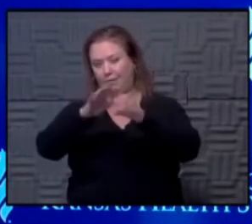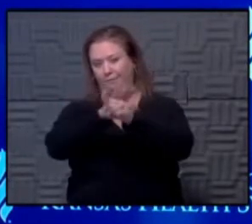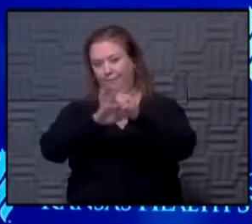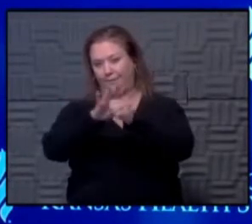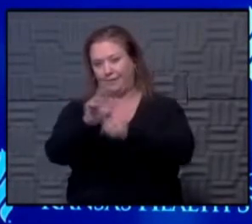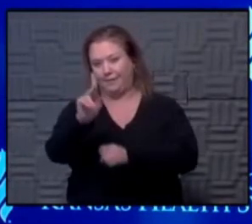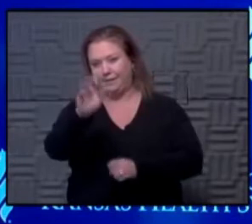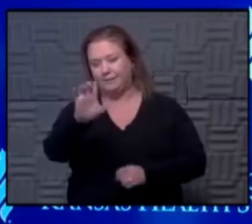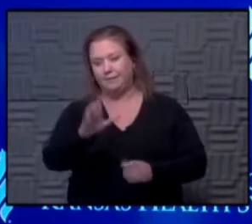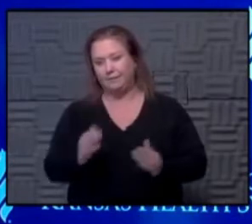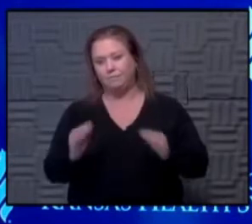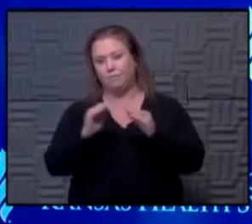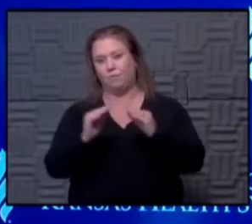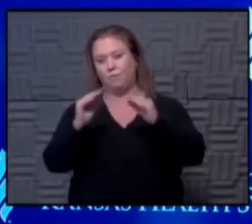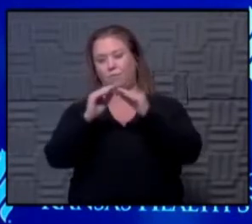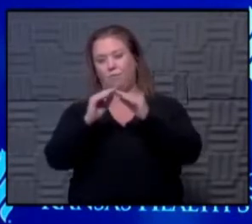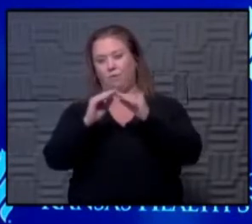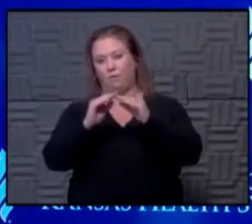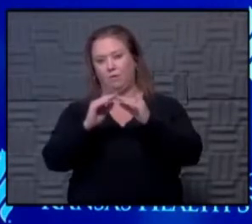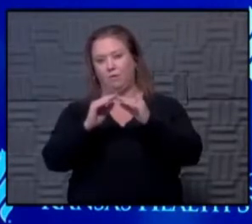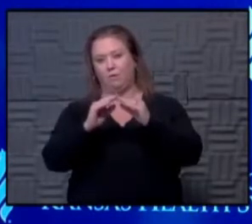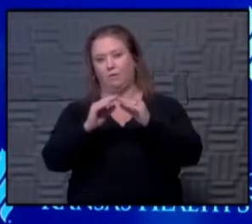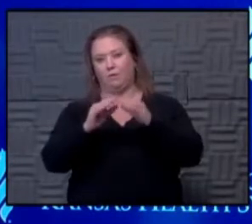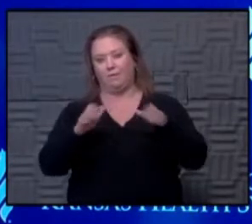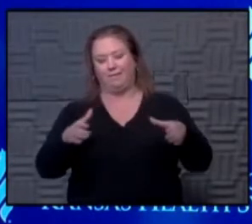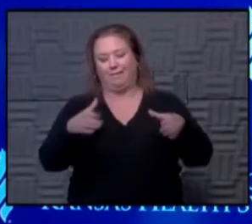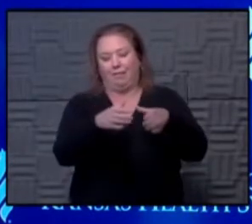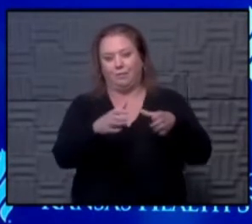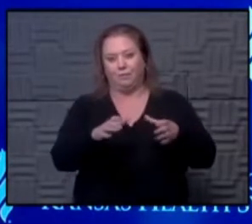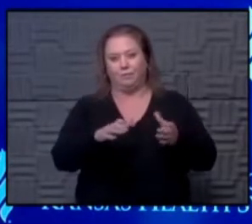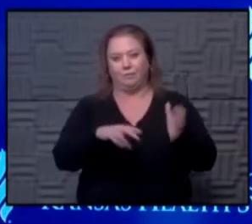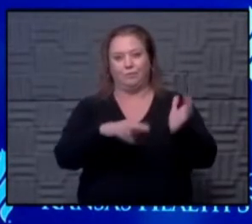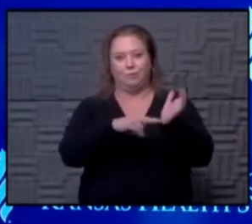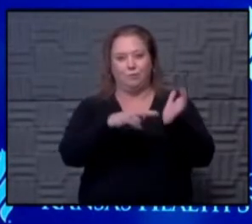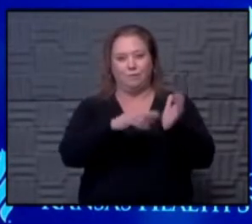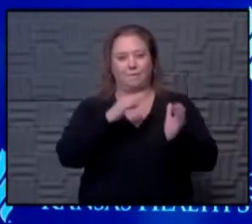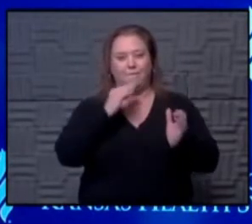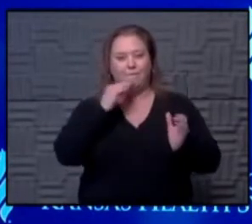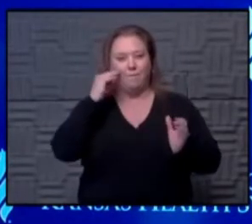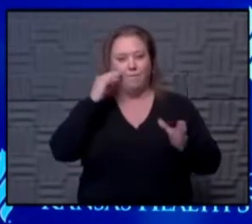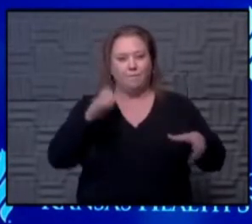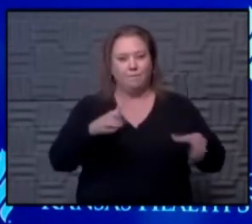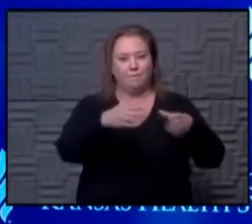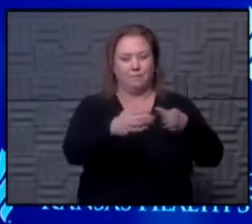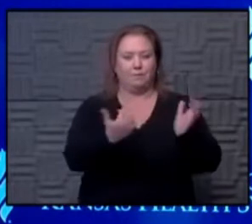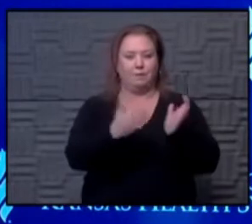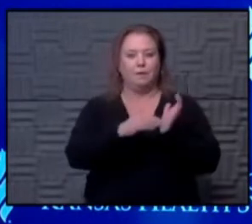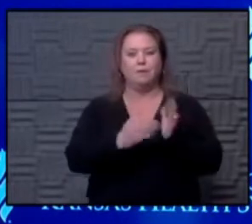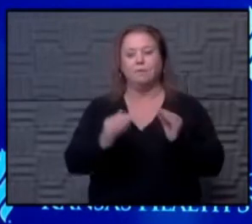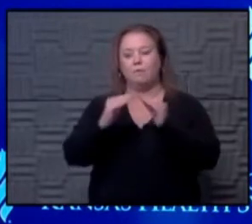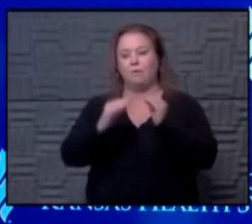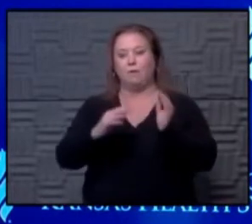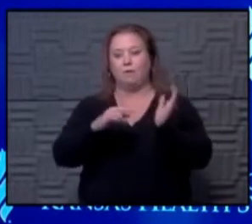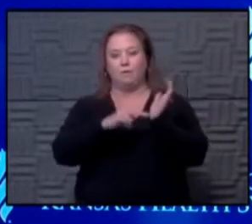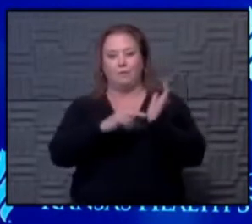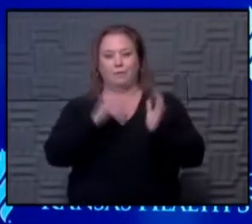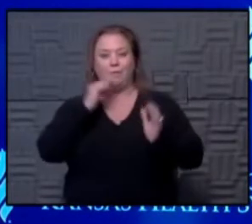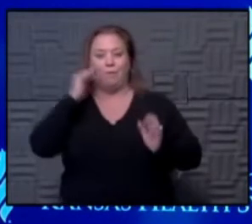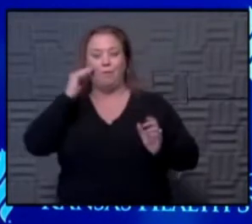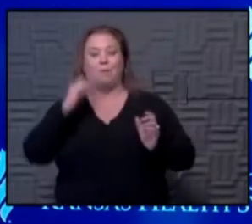and more long-term care facility clusters again, which means more elderly people, which means more elderly people in the